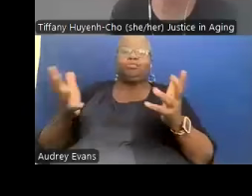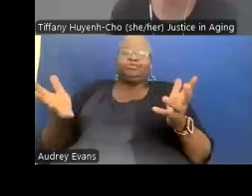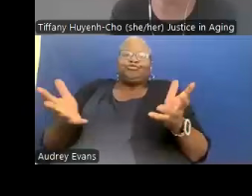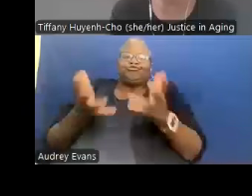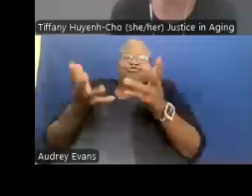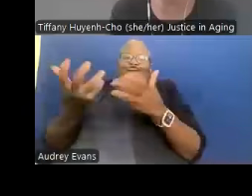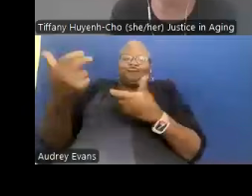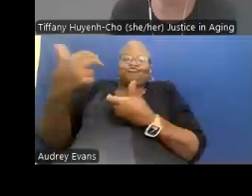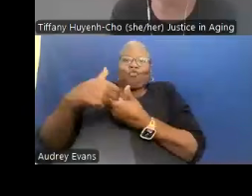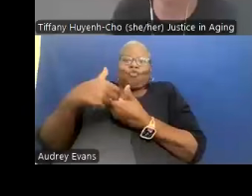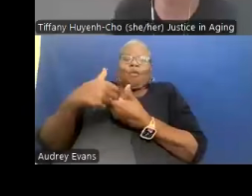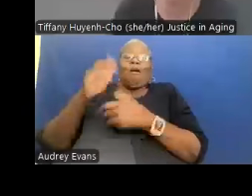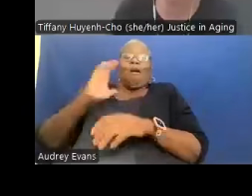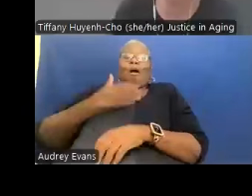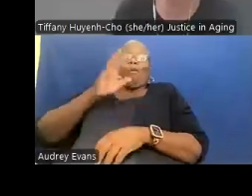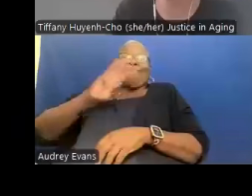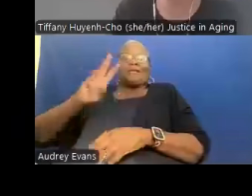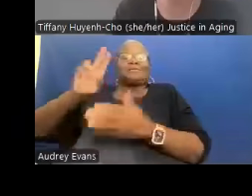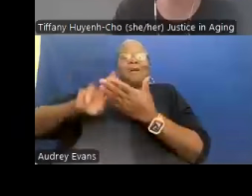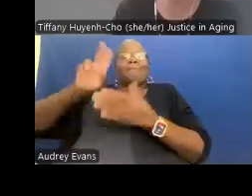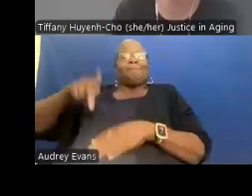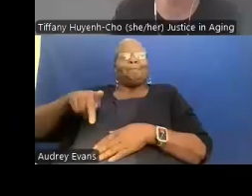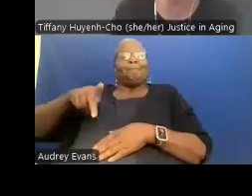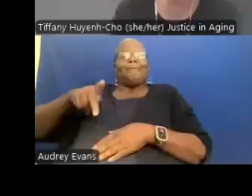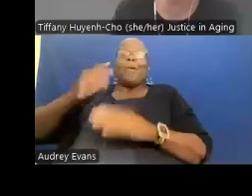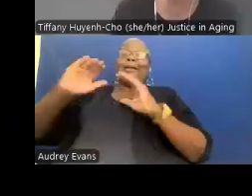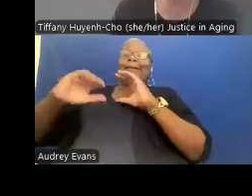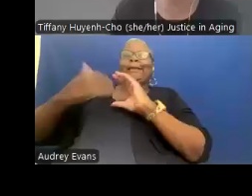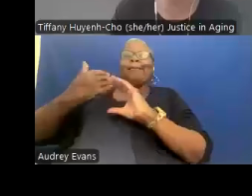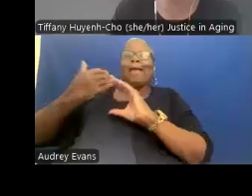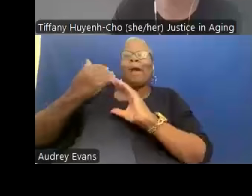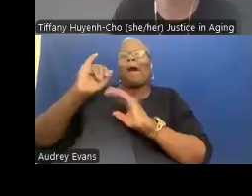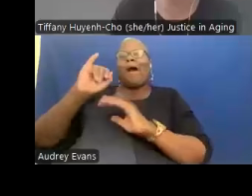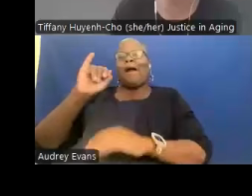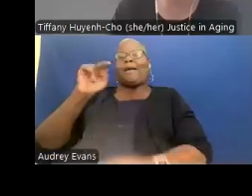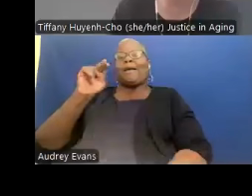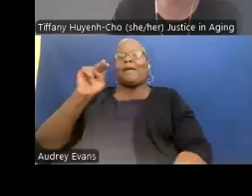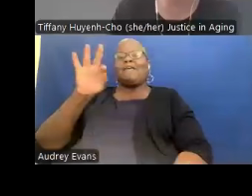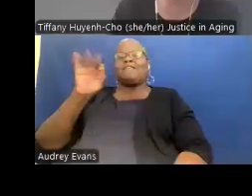join by going to our website and signing up, or simply emailing